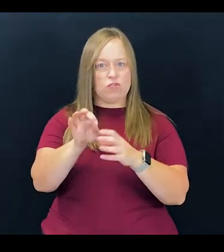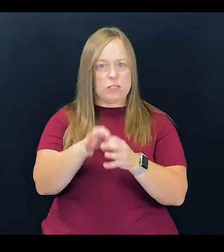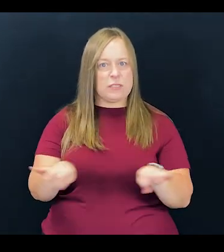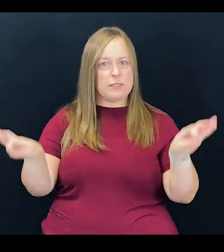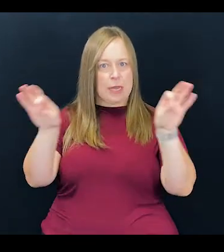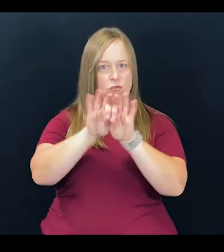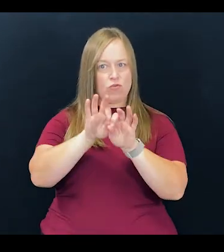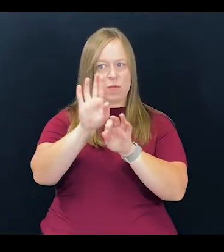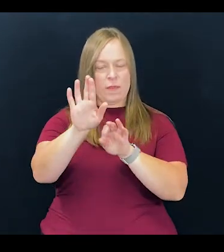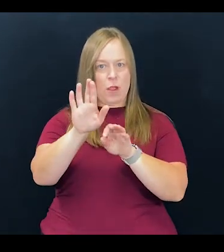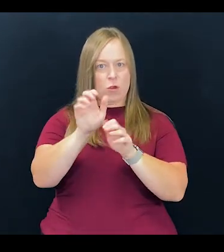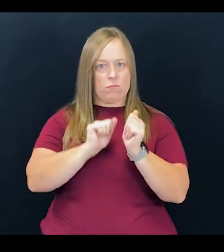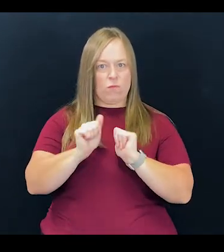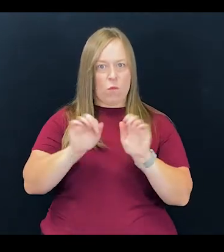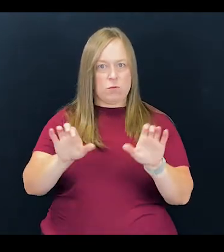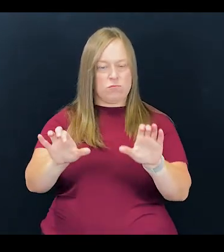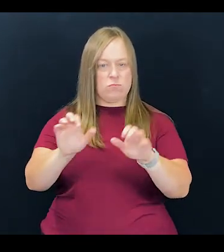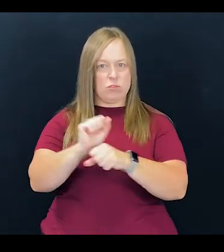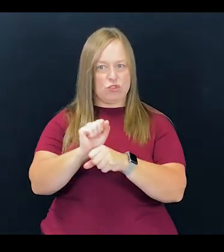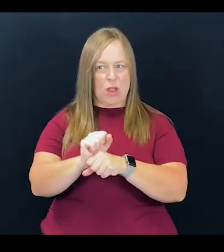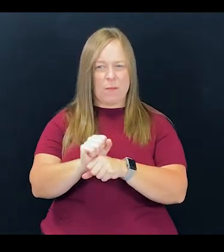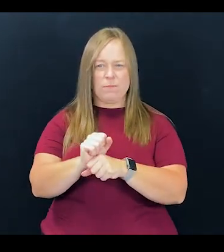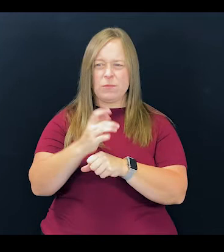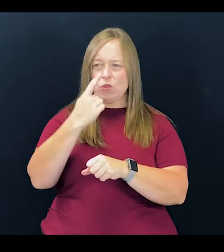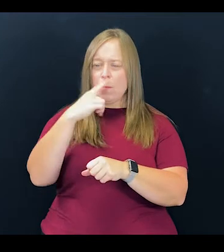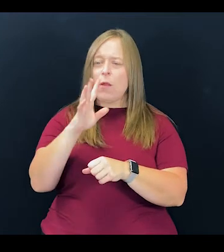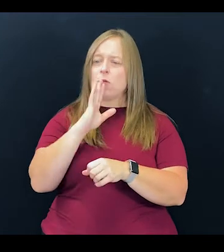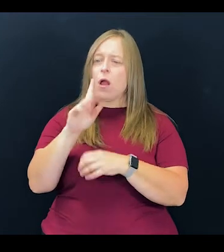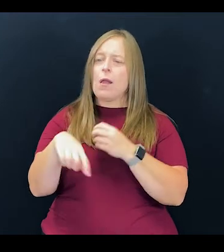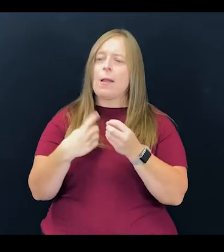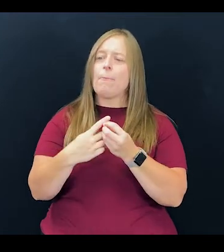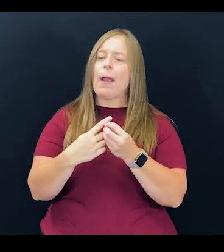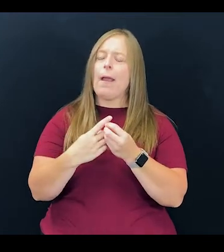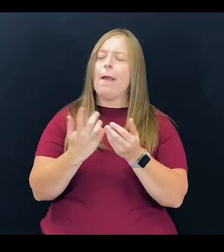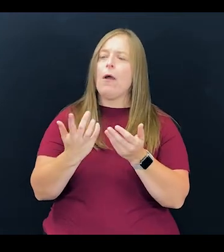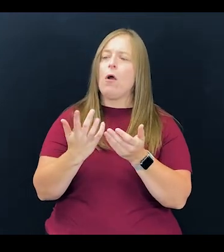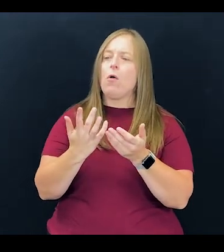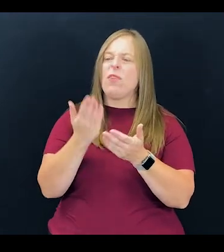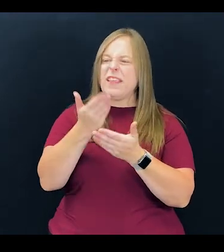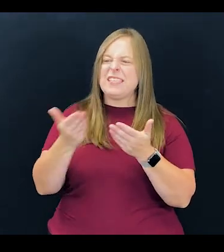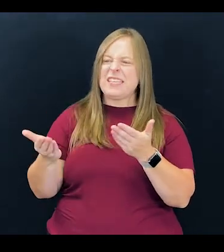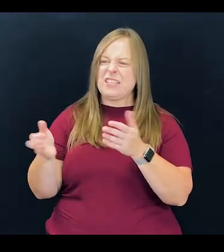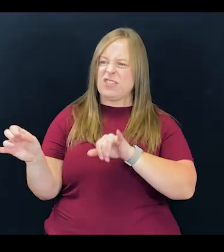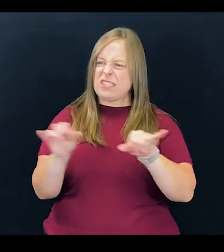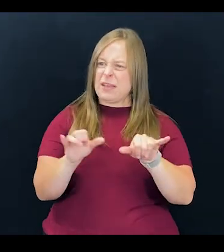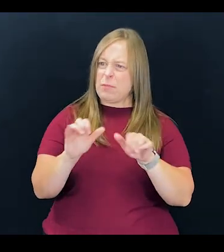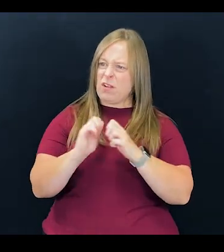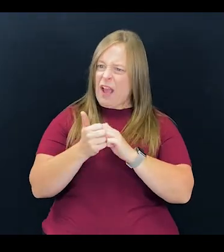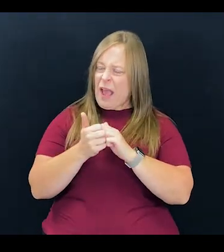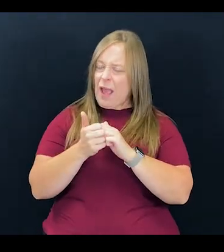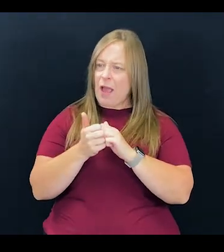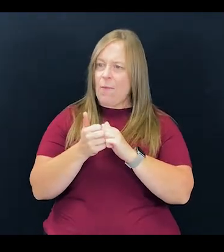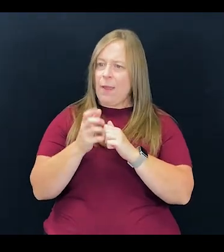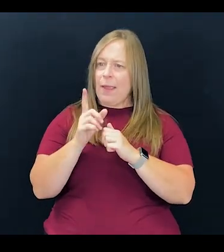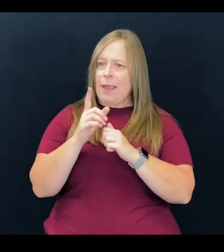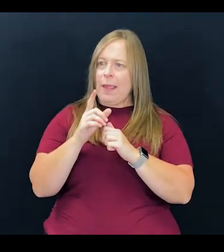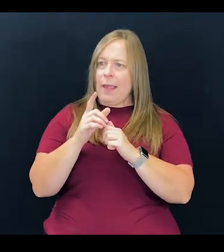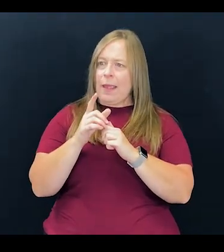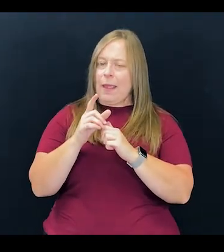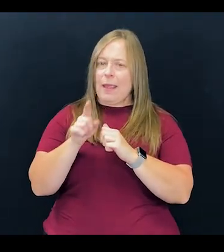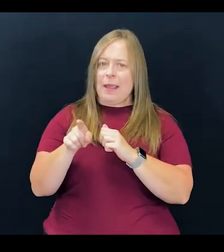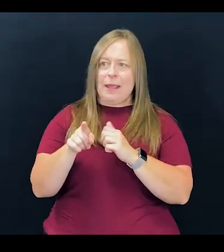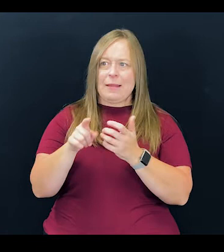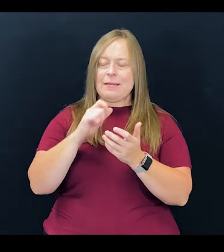needs and that it's essential to their performance. Erica, can we talk about how these things are similar